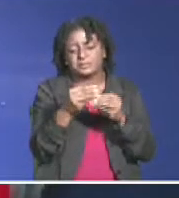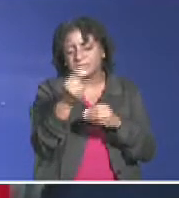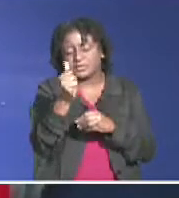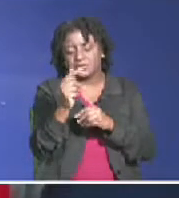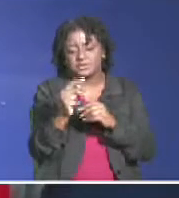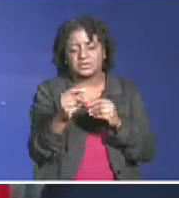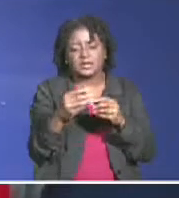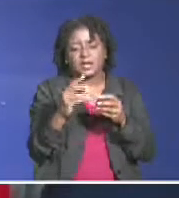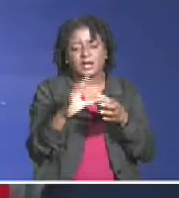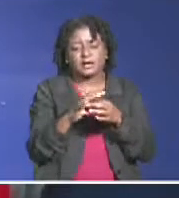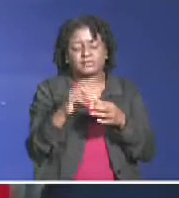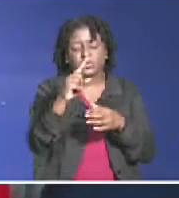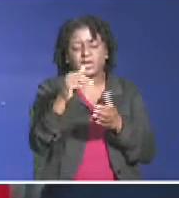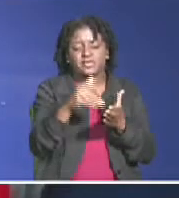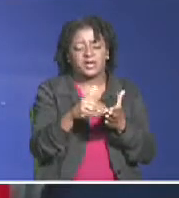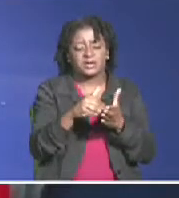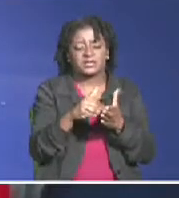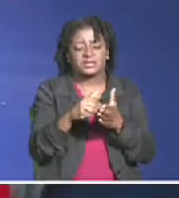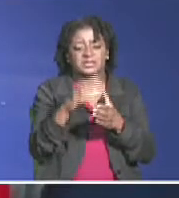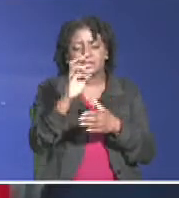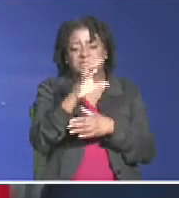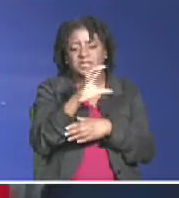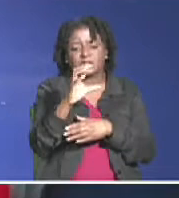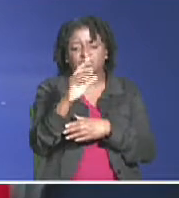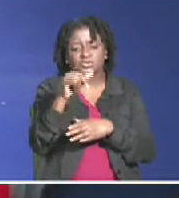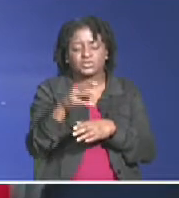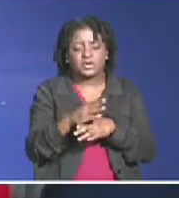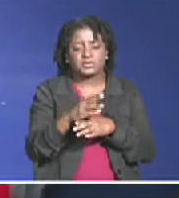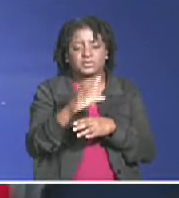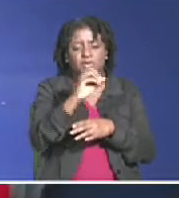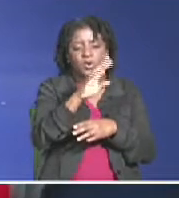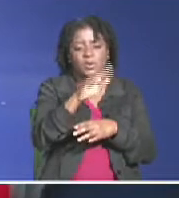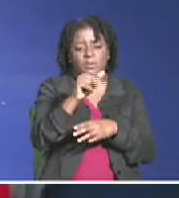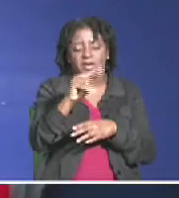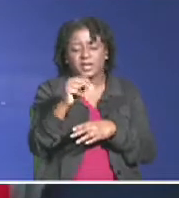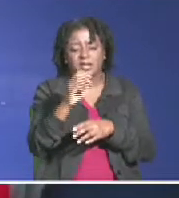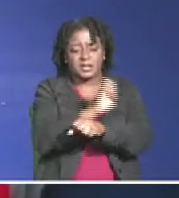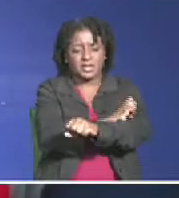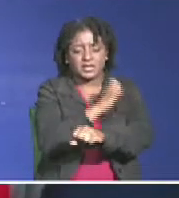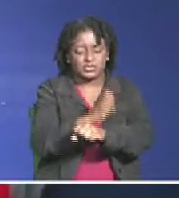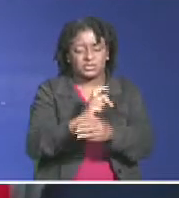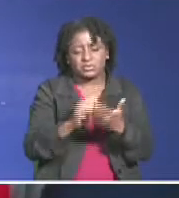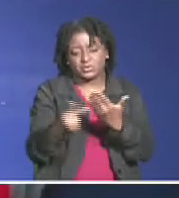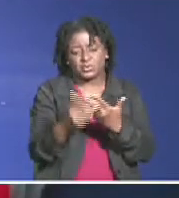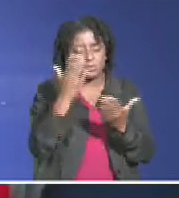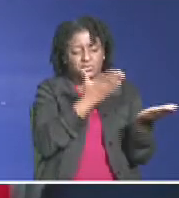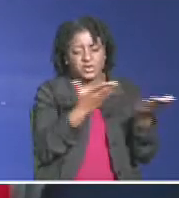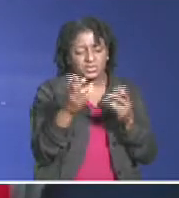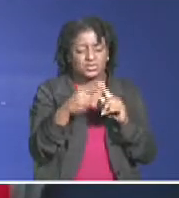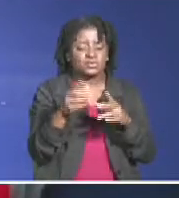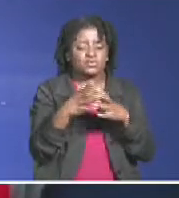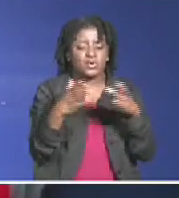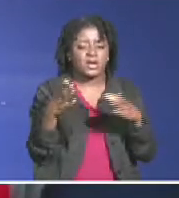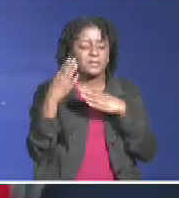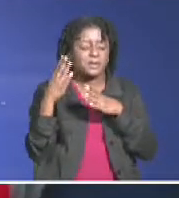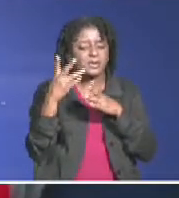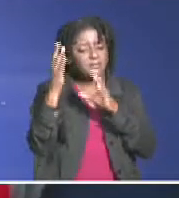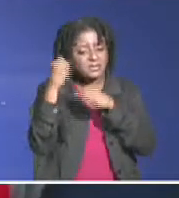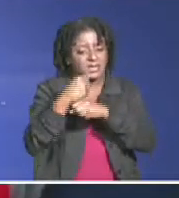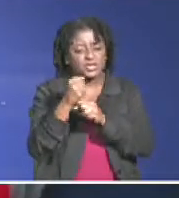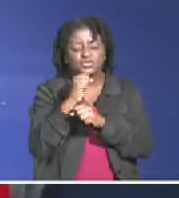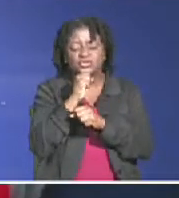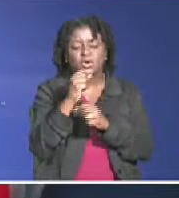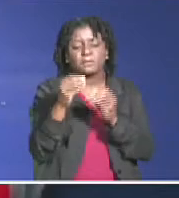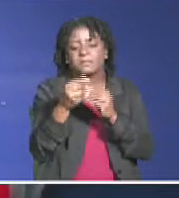of the 1,600 jobs the Oban Energies project will bring to Grand Bahama will go to Bahamians. Kalmer says